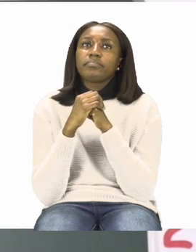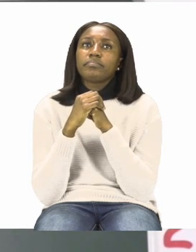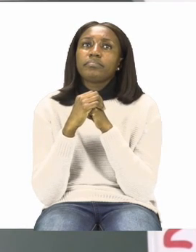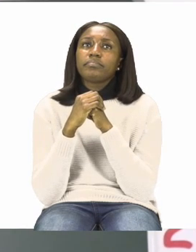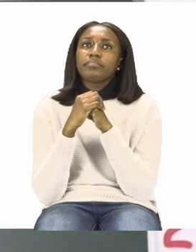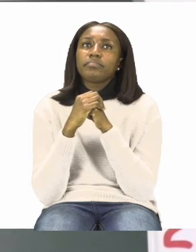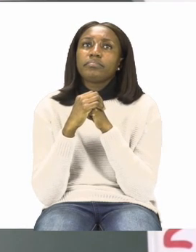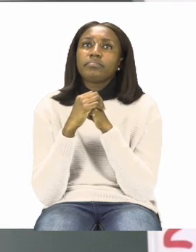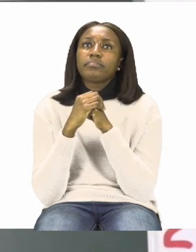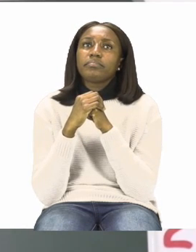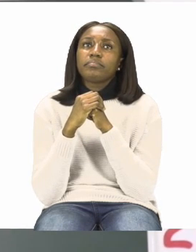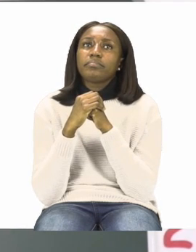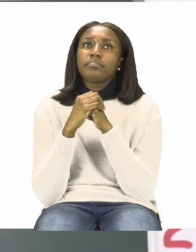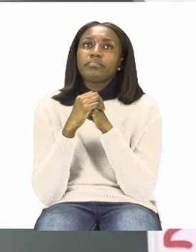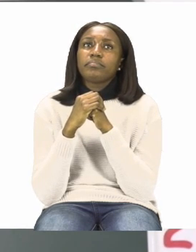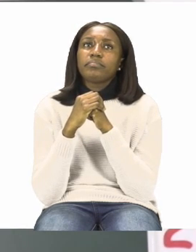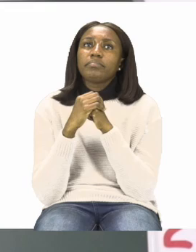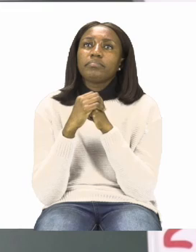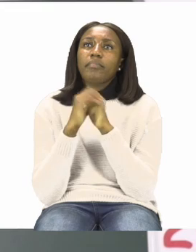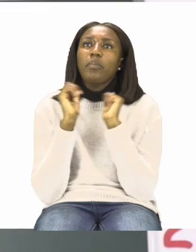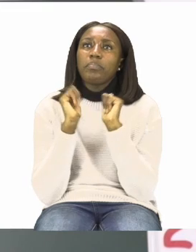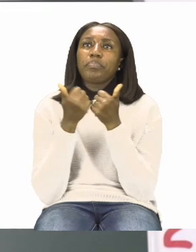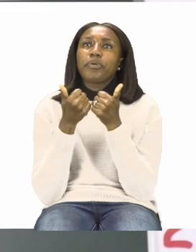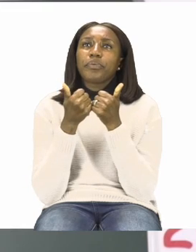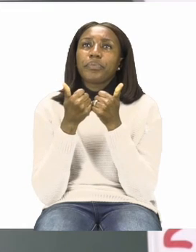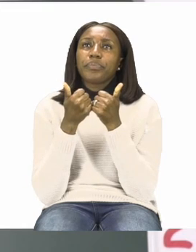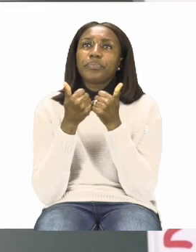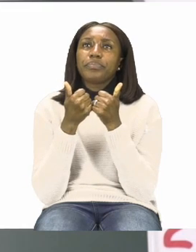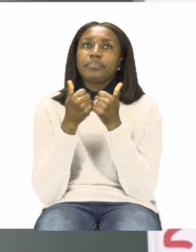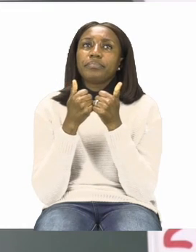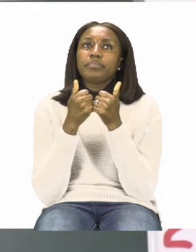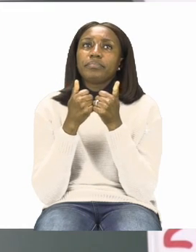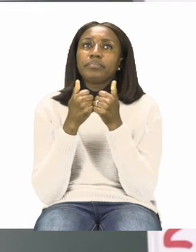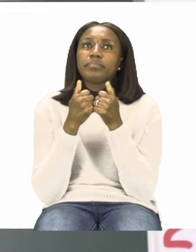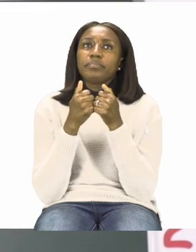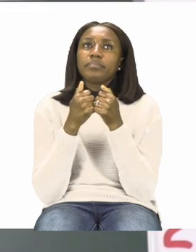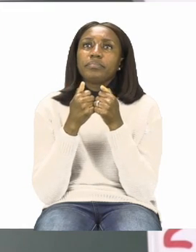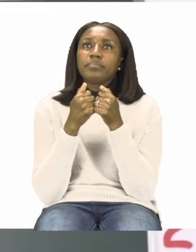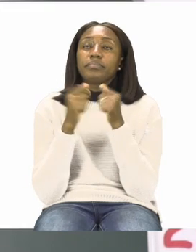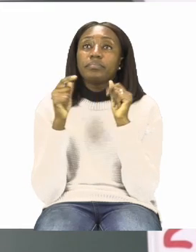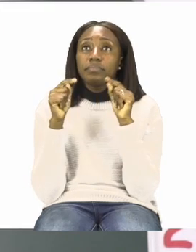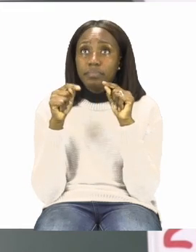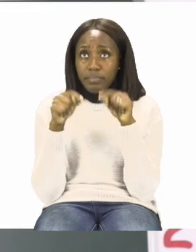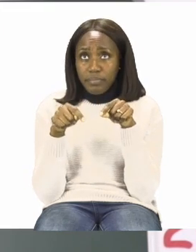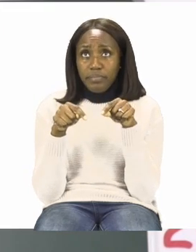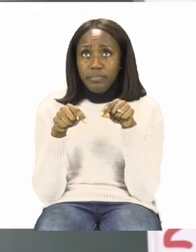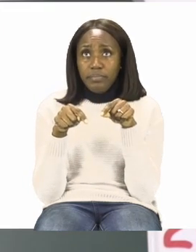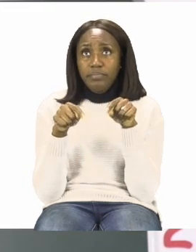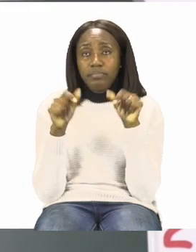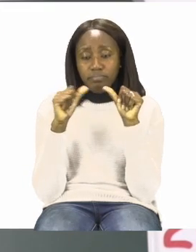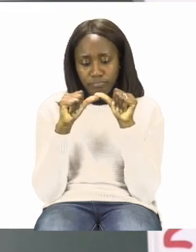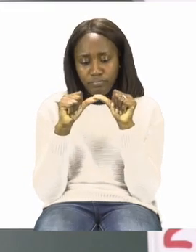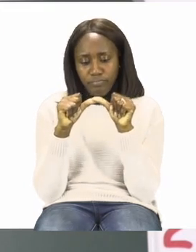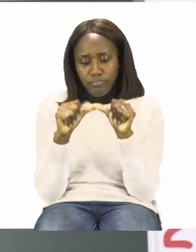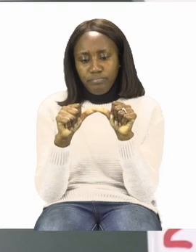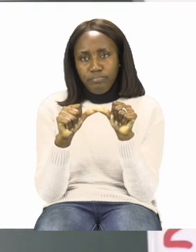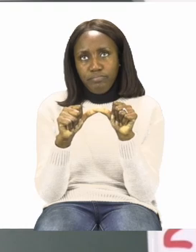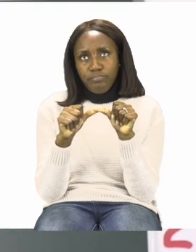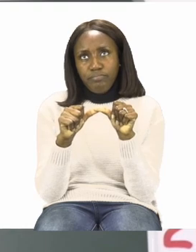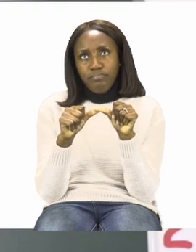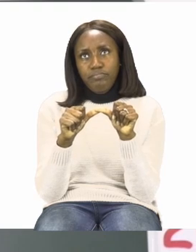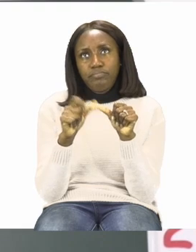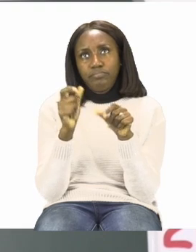Chalkboard. Good job. So you are going to go ahead and trace all